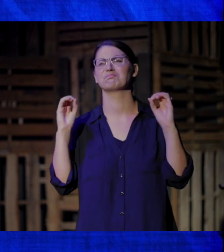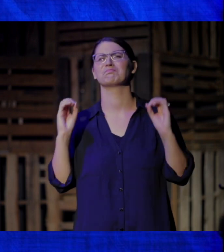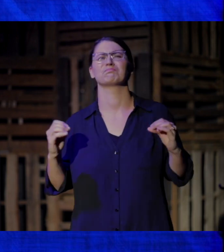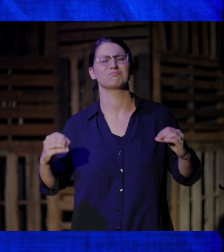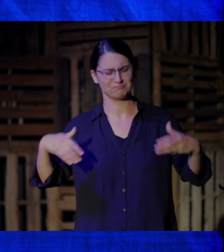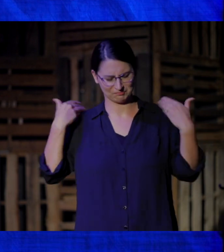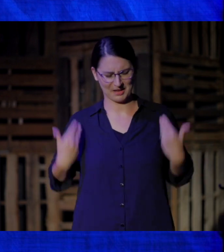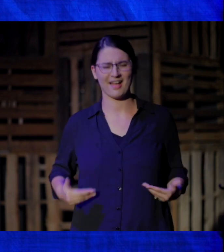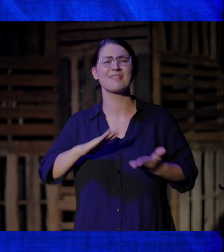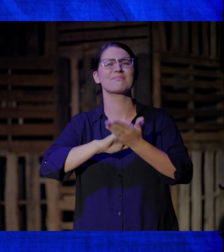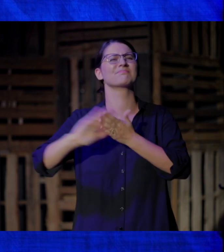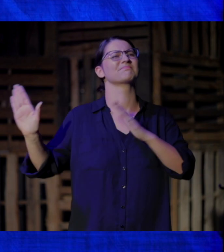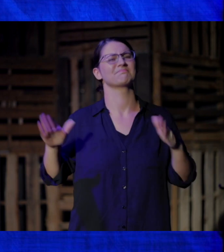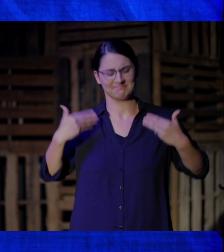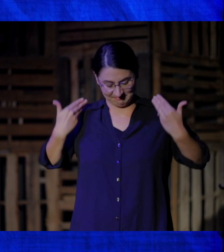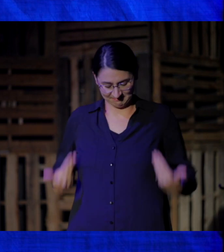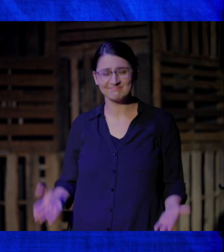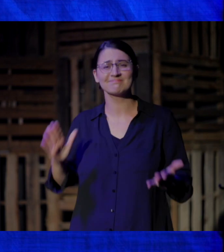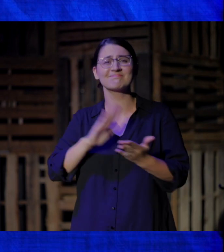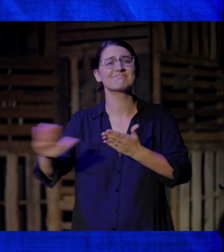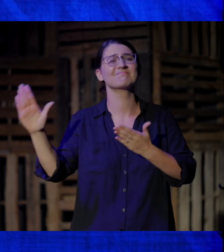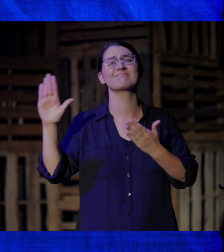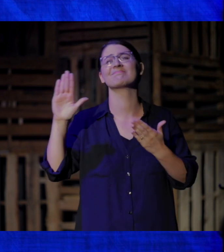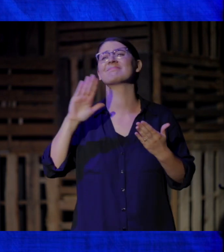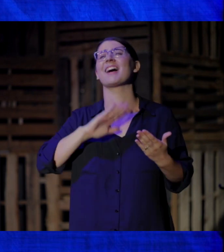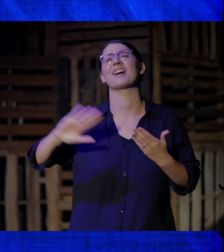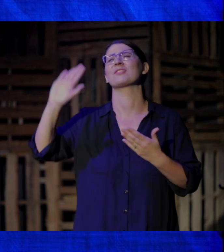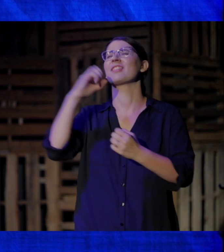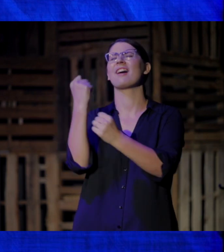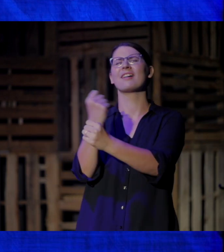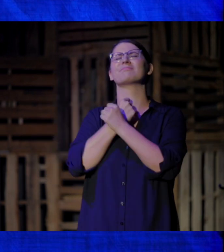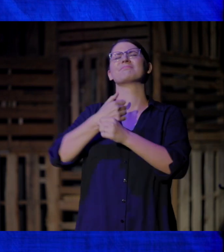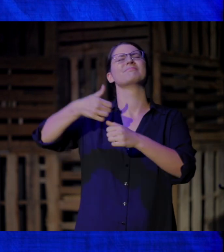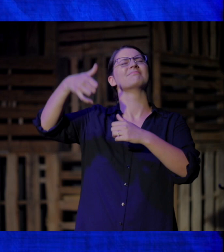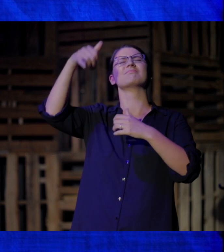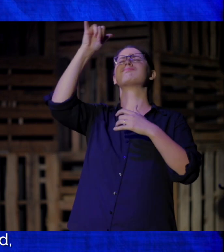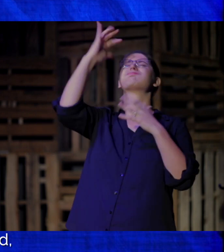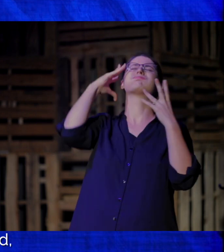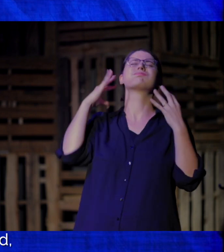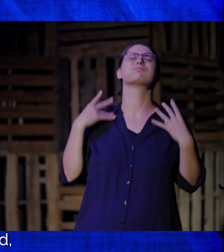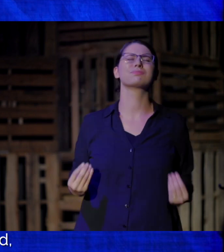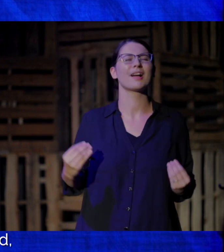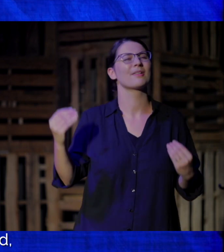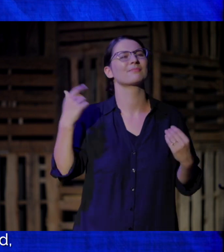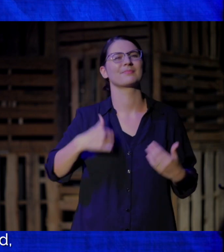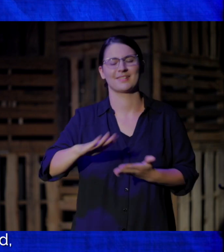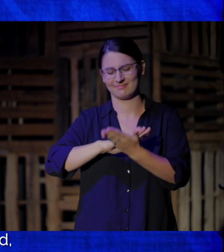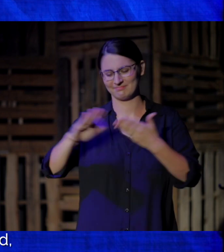Thank you.